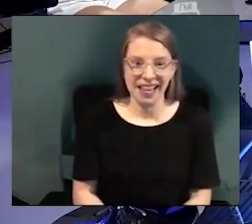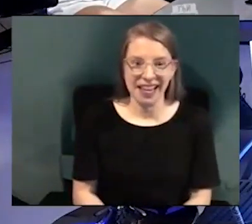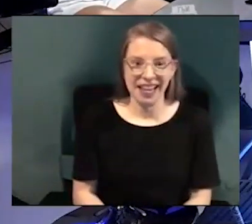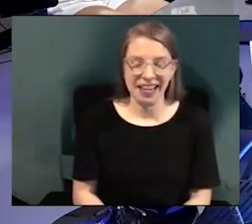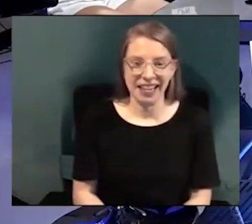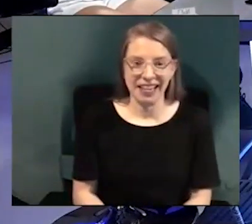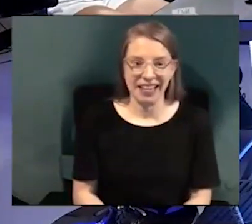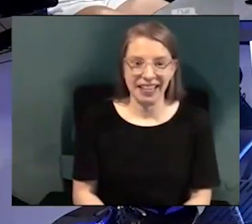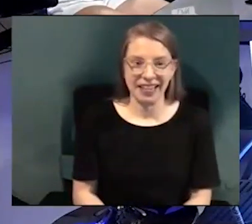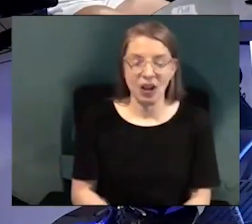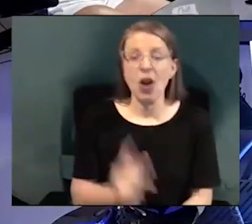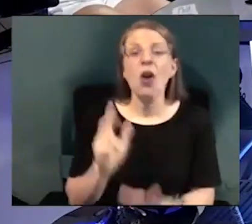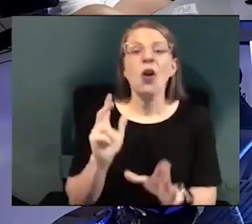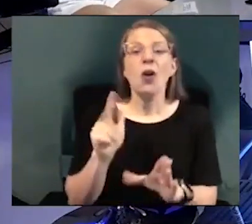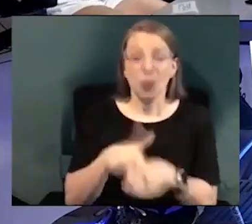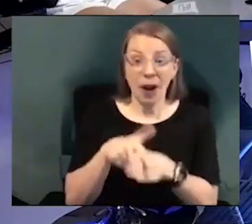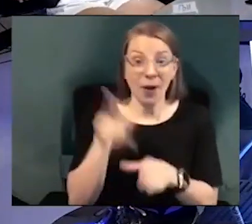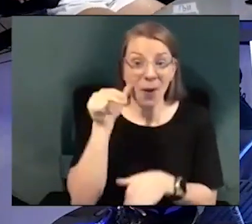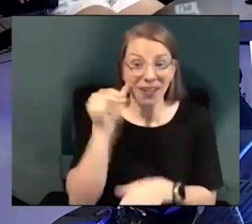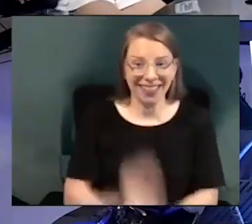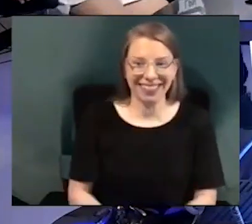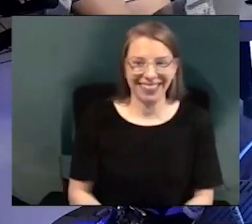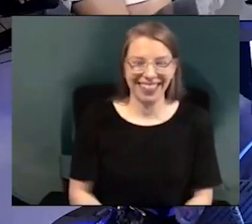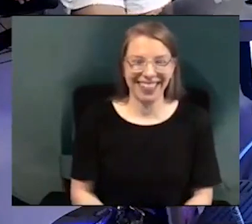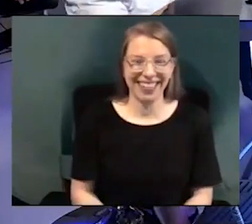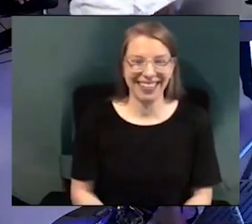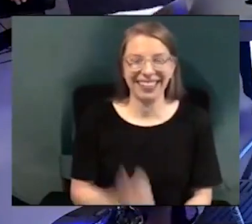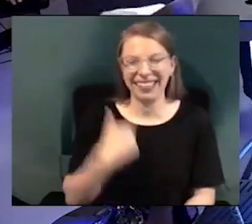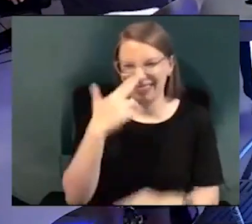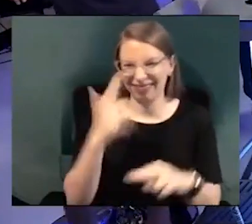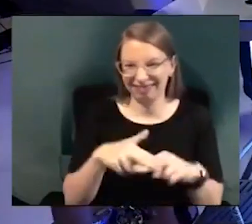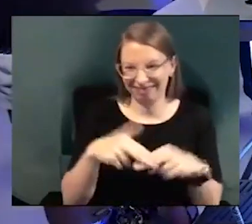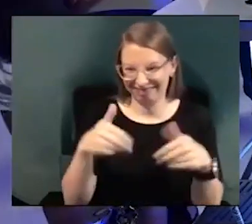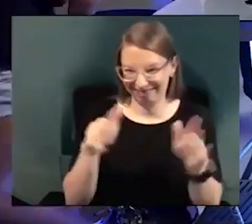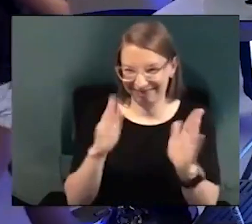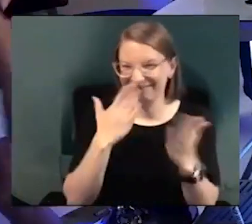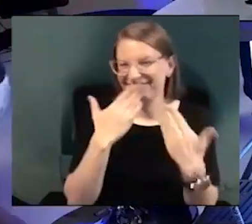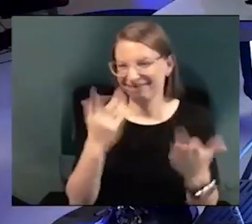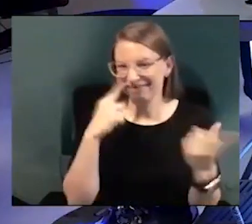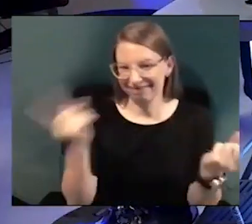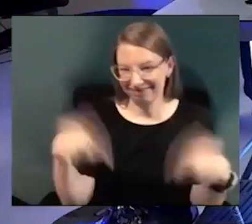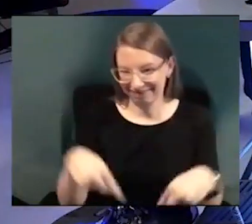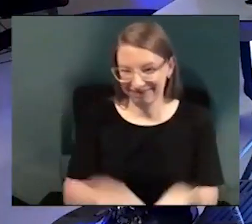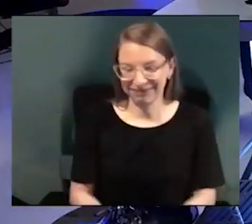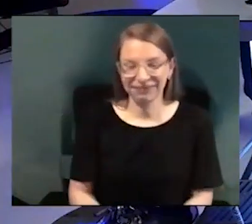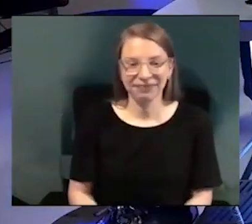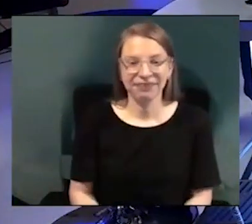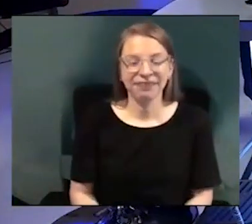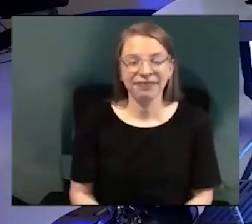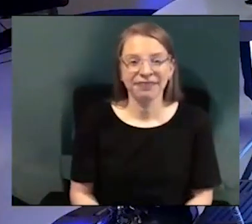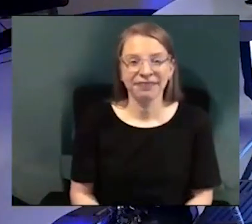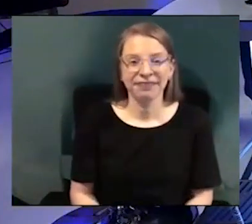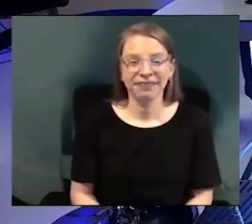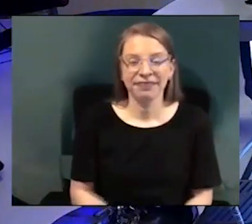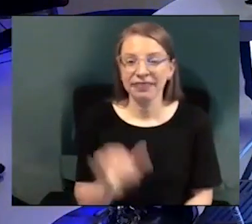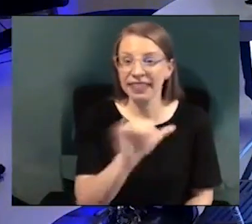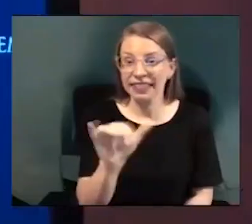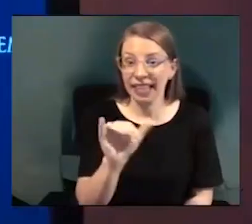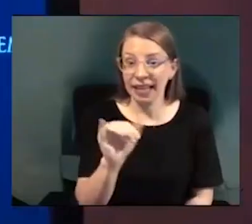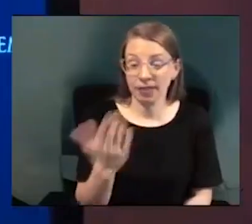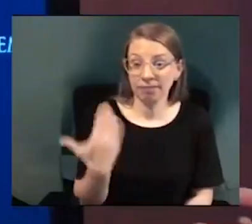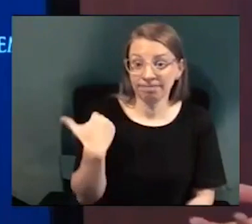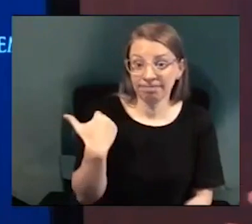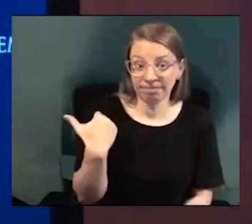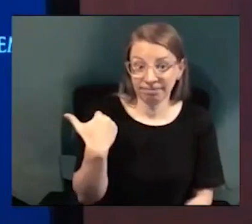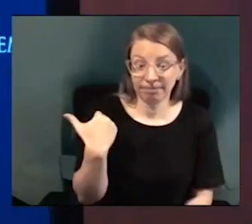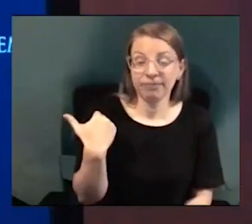horse. All right. Yes. Have some fun out there. Thank you for coming in, Caroline. And just like last time, we're going to keep an eye on them for 15 minutes.